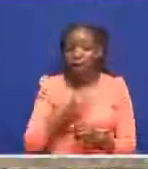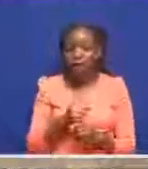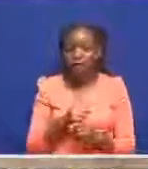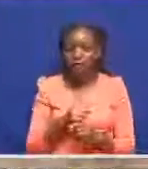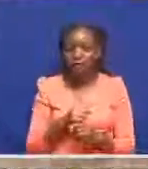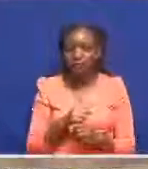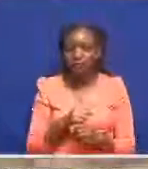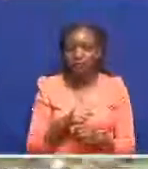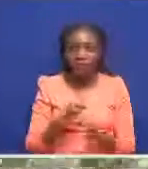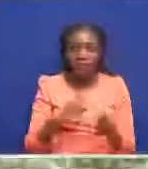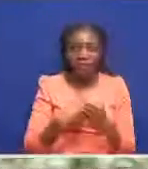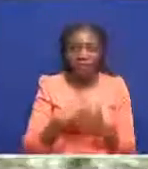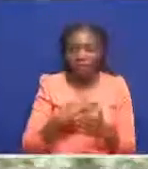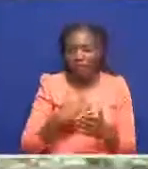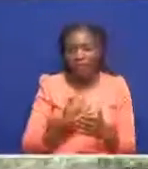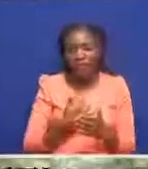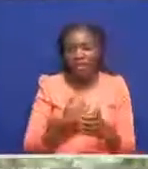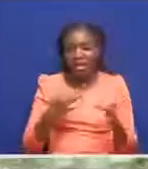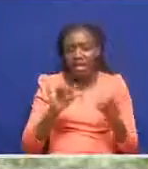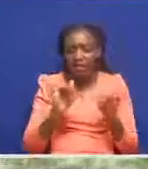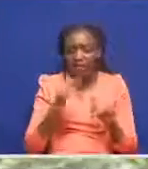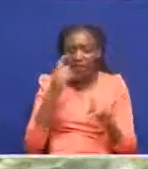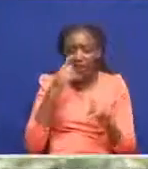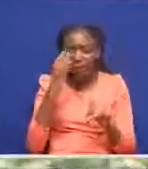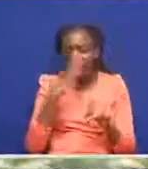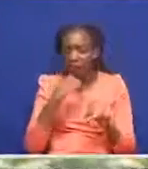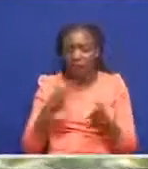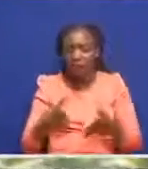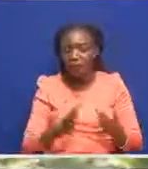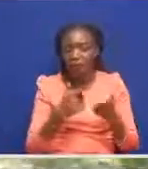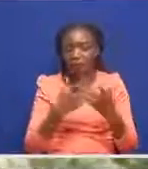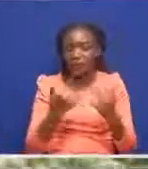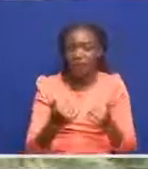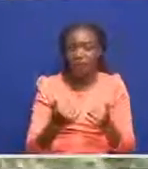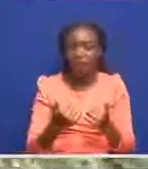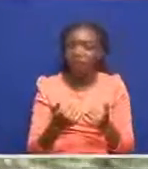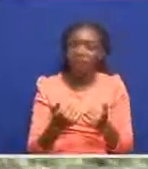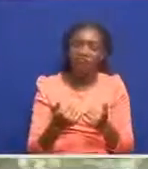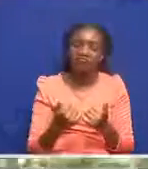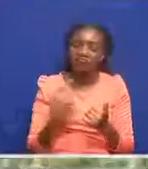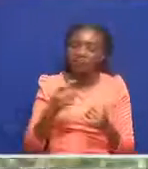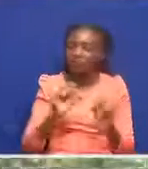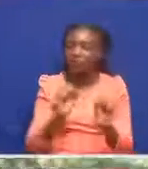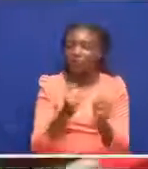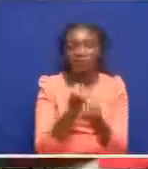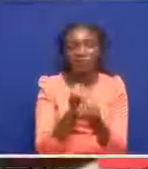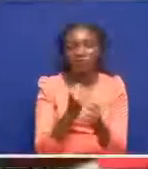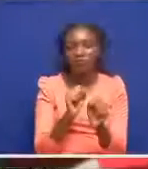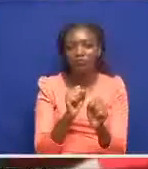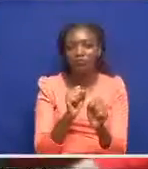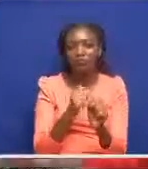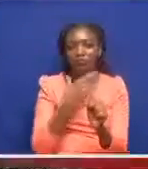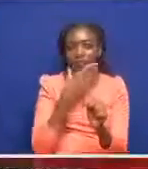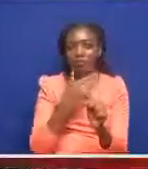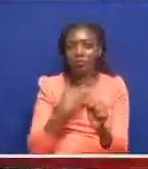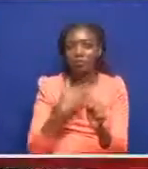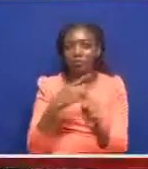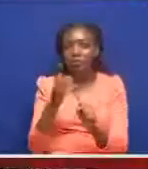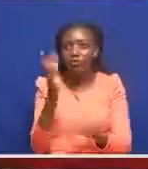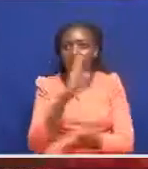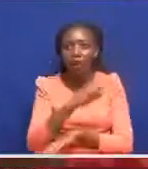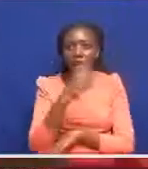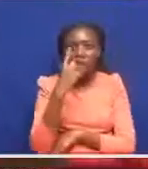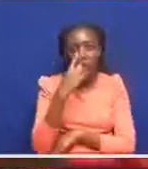his ancestral home. For now, that remains his only wish, going back home. Indeed, east